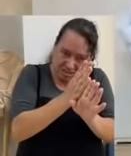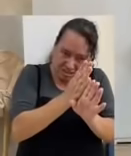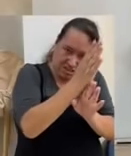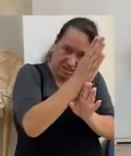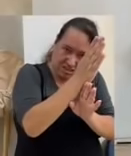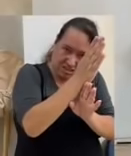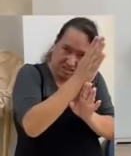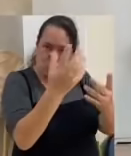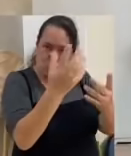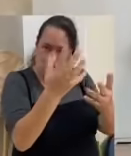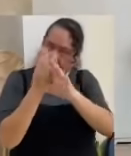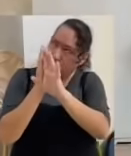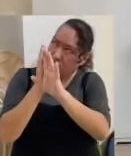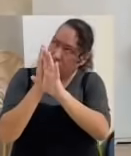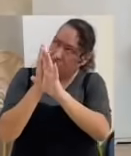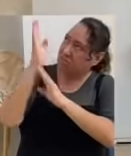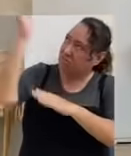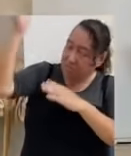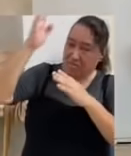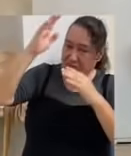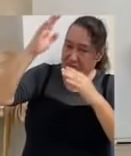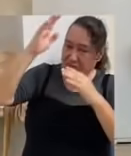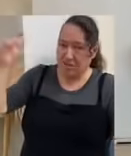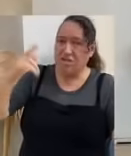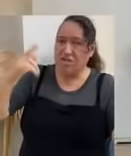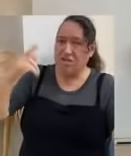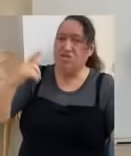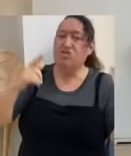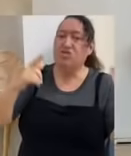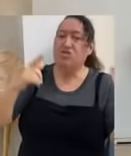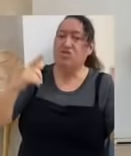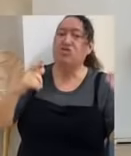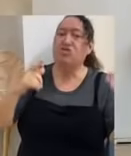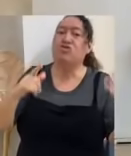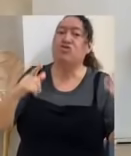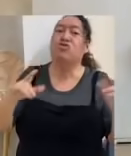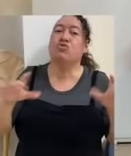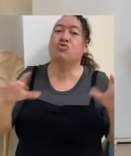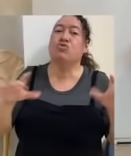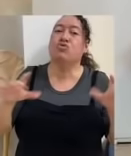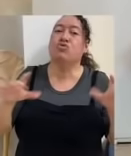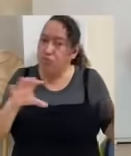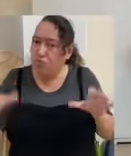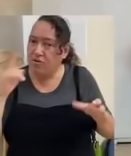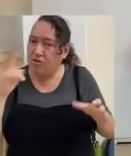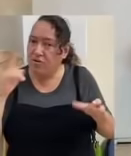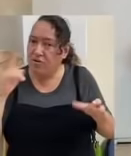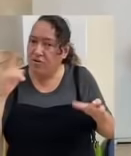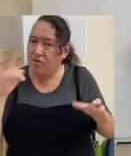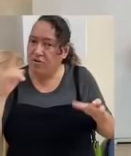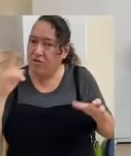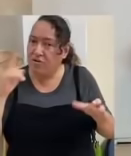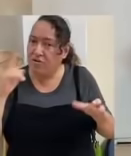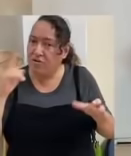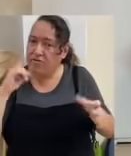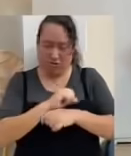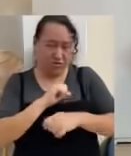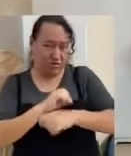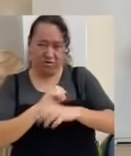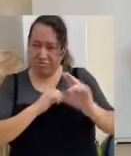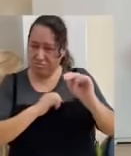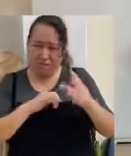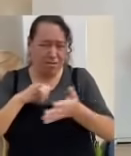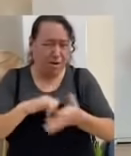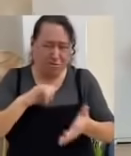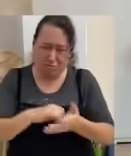want to do this because the Holy Spirit wants to do it for you. This is not our work. It's impossible for us to do. It